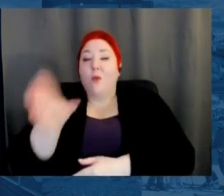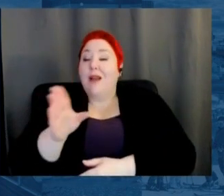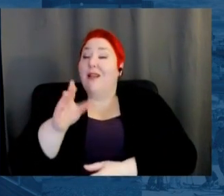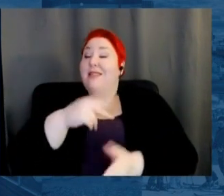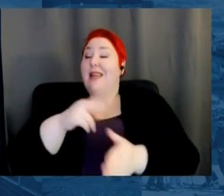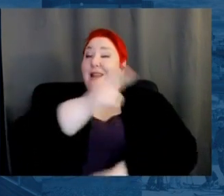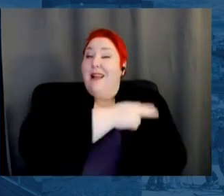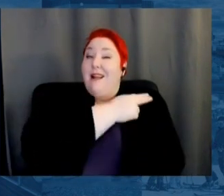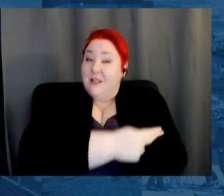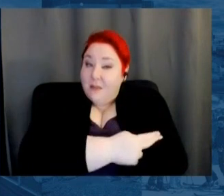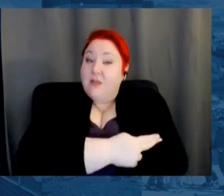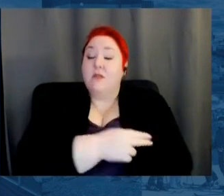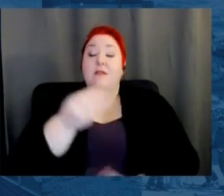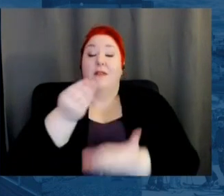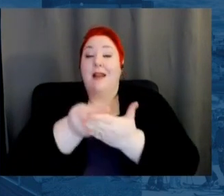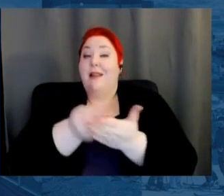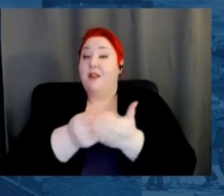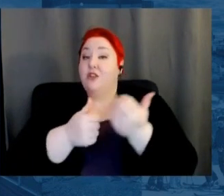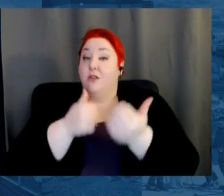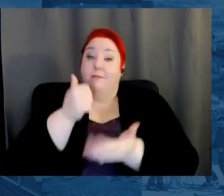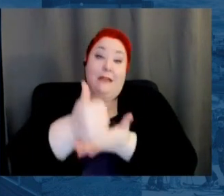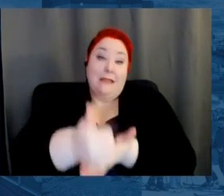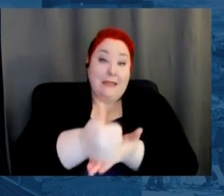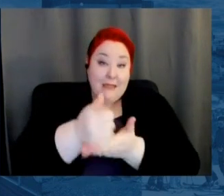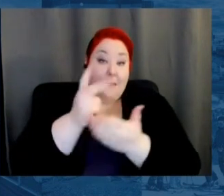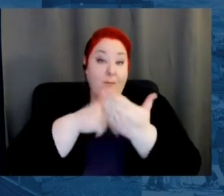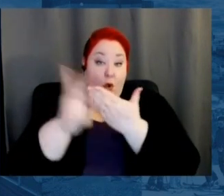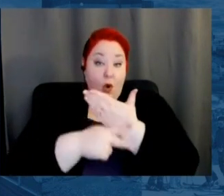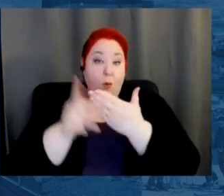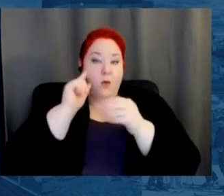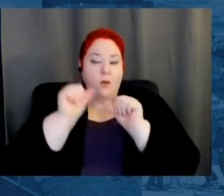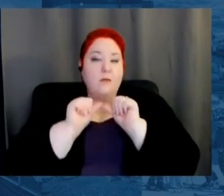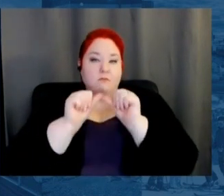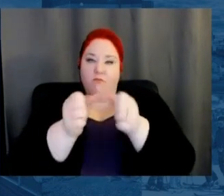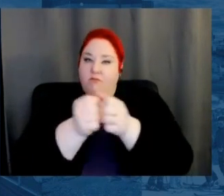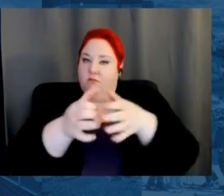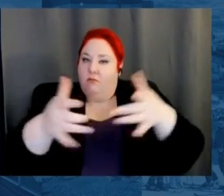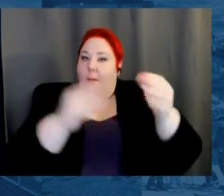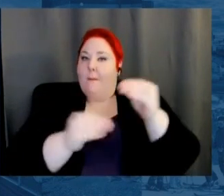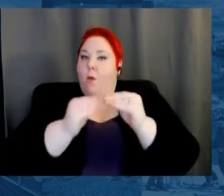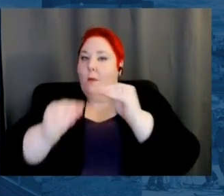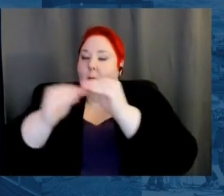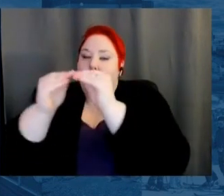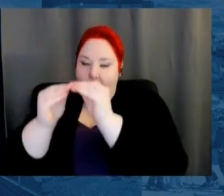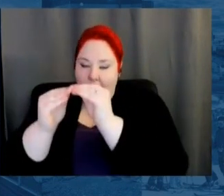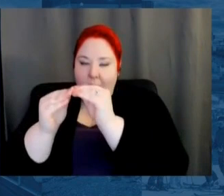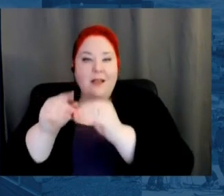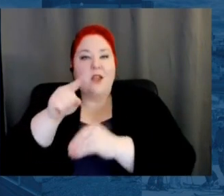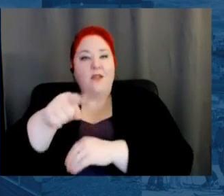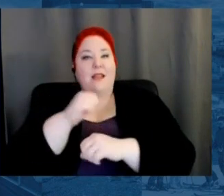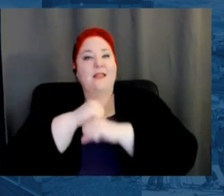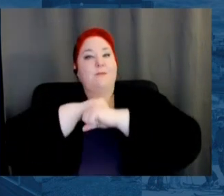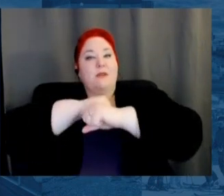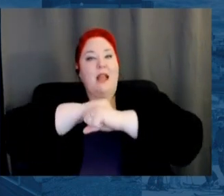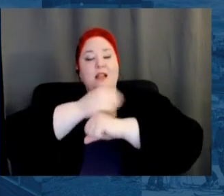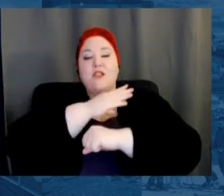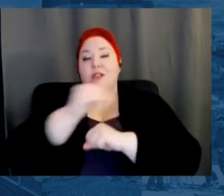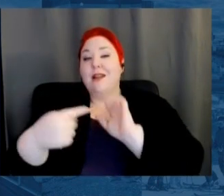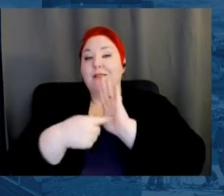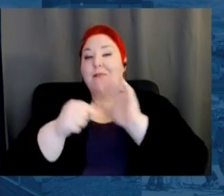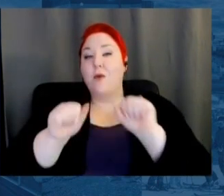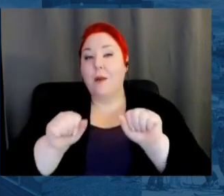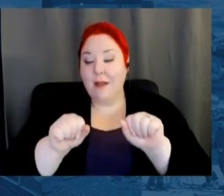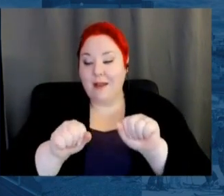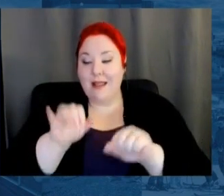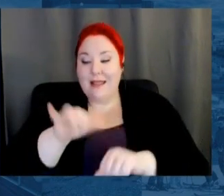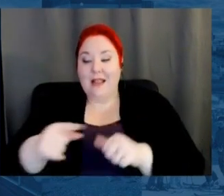assistance programs because more people need to be take advantage of them. So these consumer protection and affordability actions represent the very first